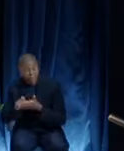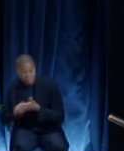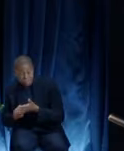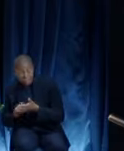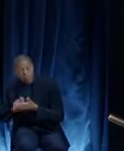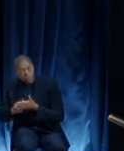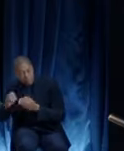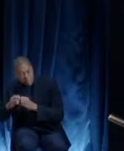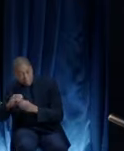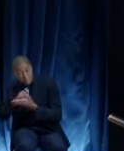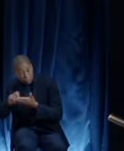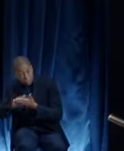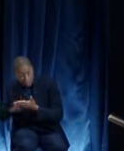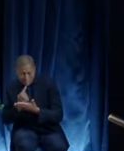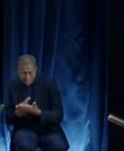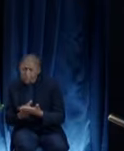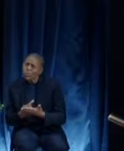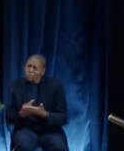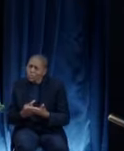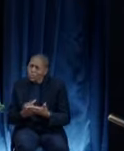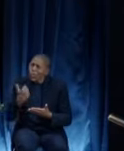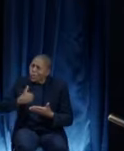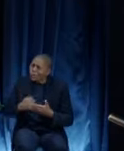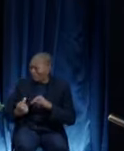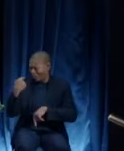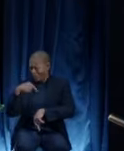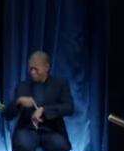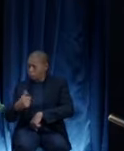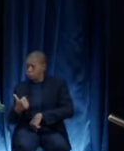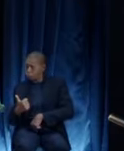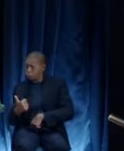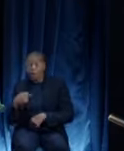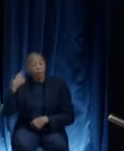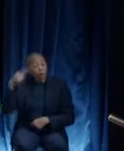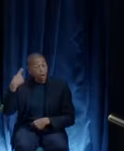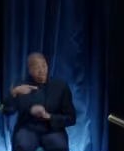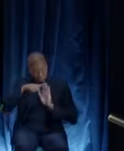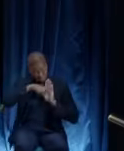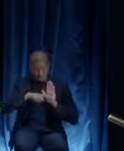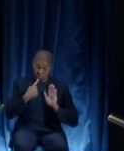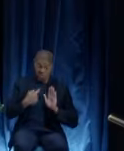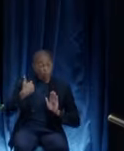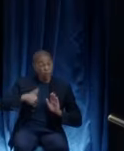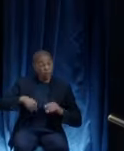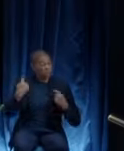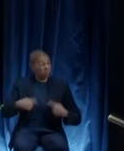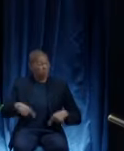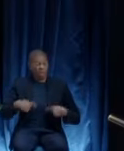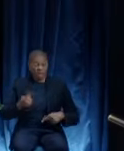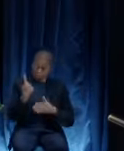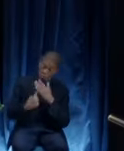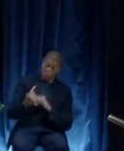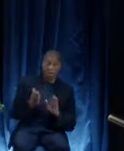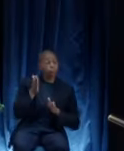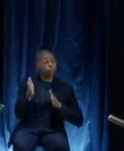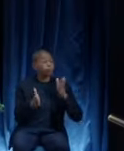been kind of batting it back and forth ever since. London's laws are particularly lenient, allowing women to operate by themselves